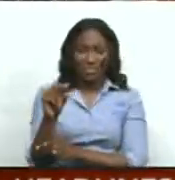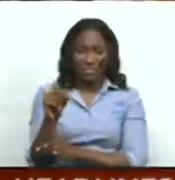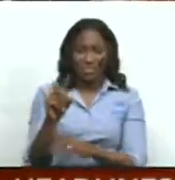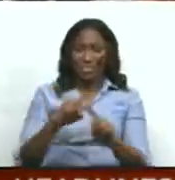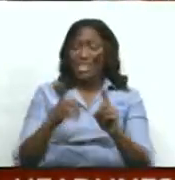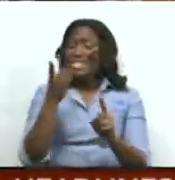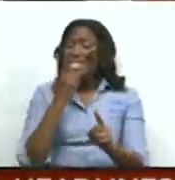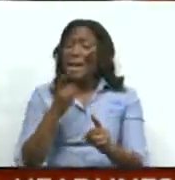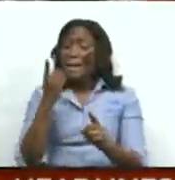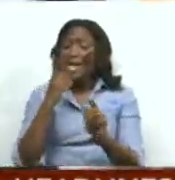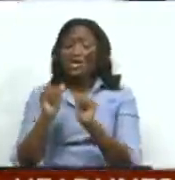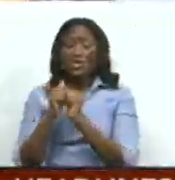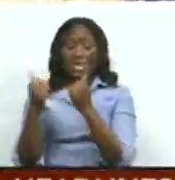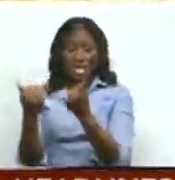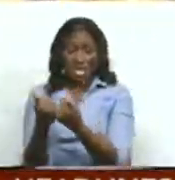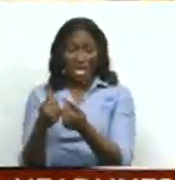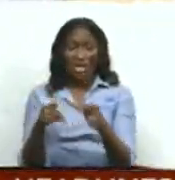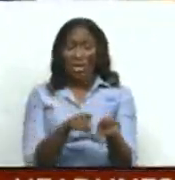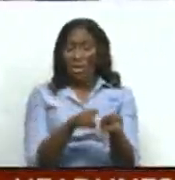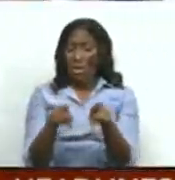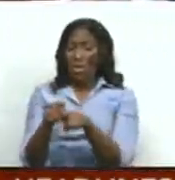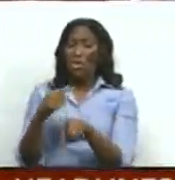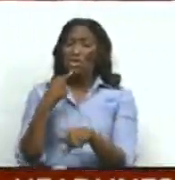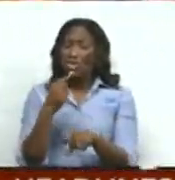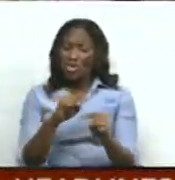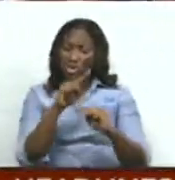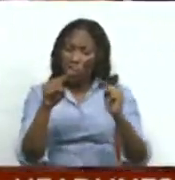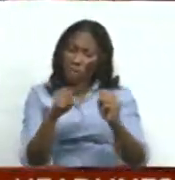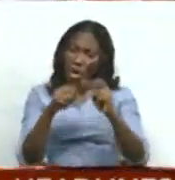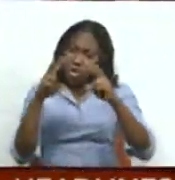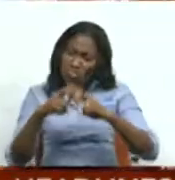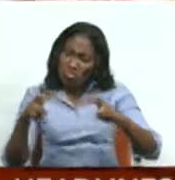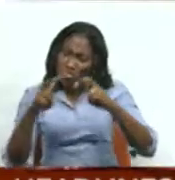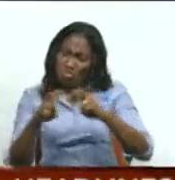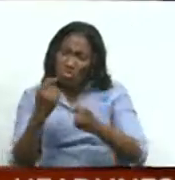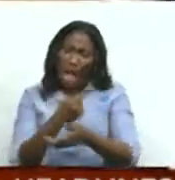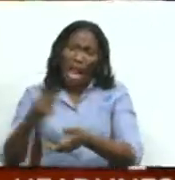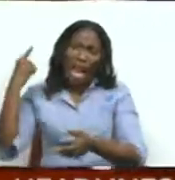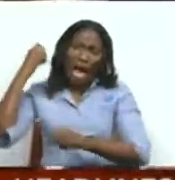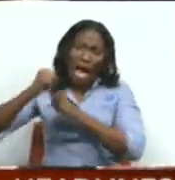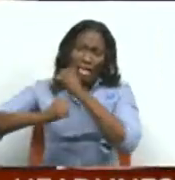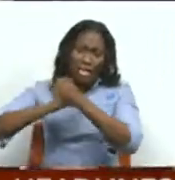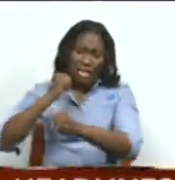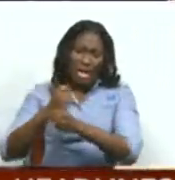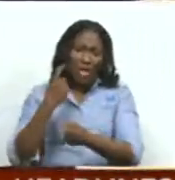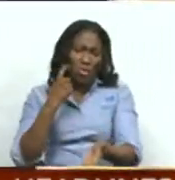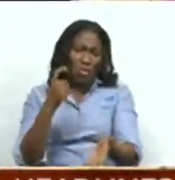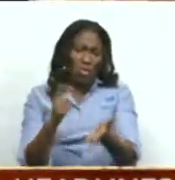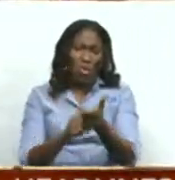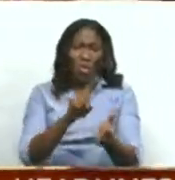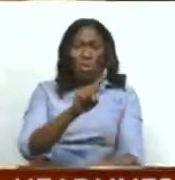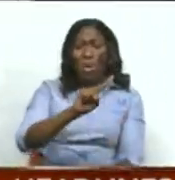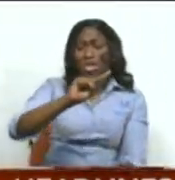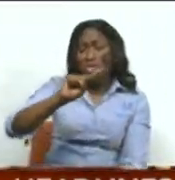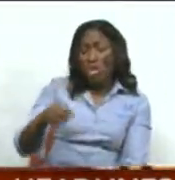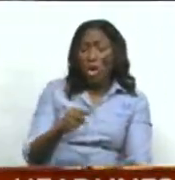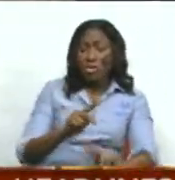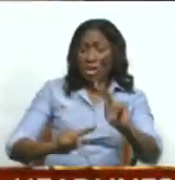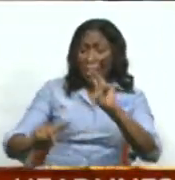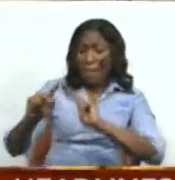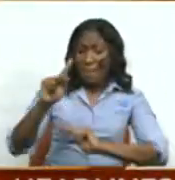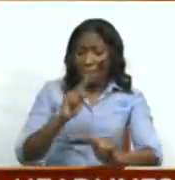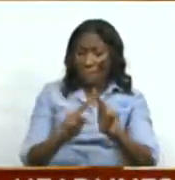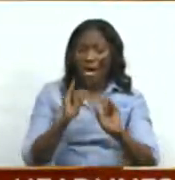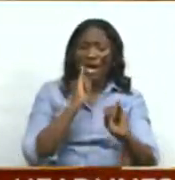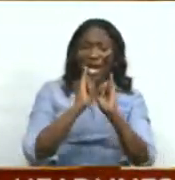Association also reveals the results of a junk food survey it conducted last year, where almost 1,000 young people were